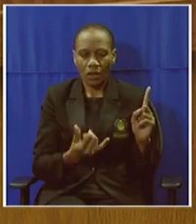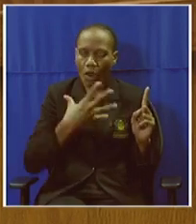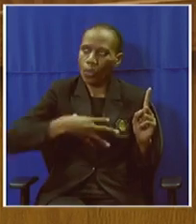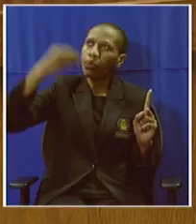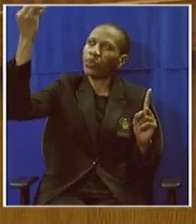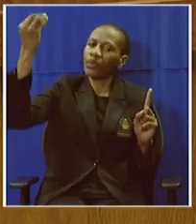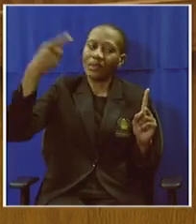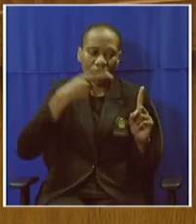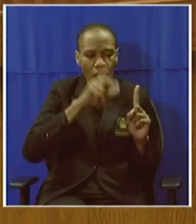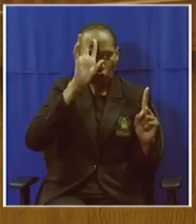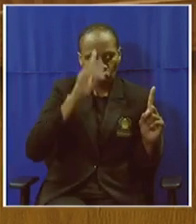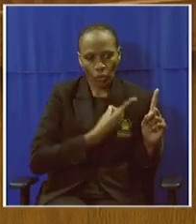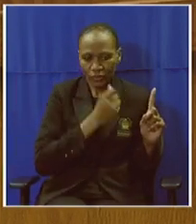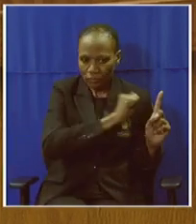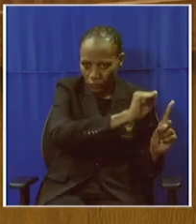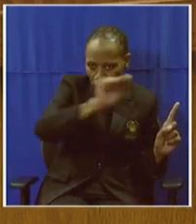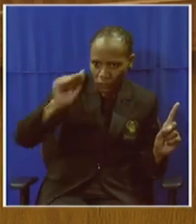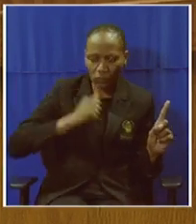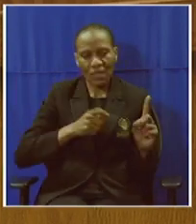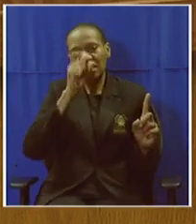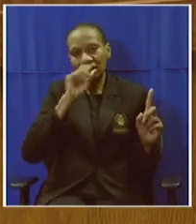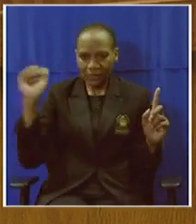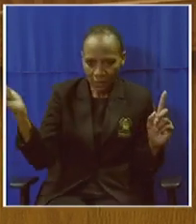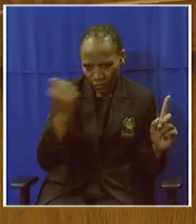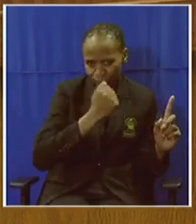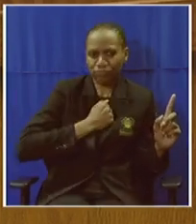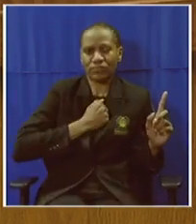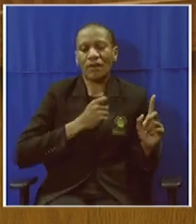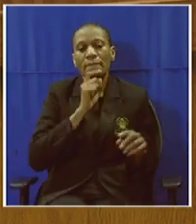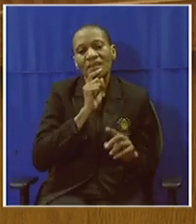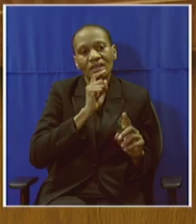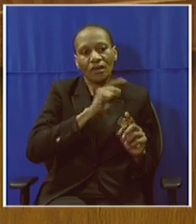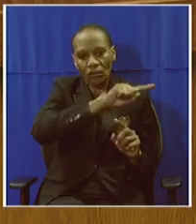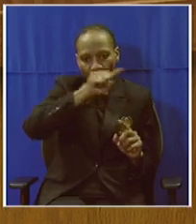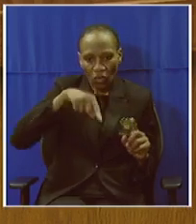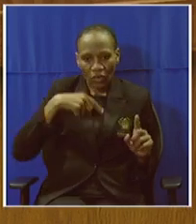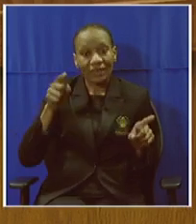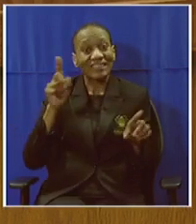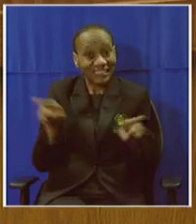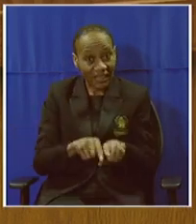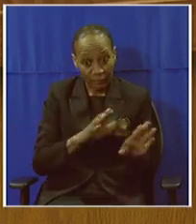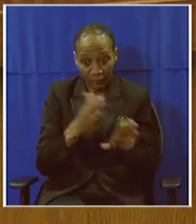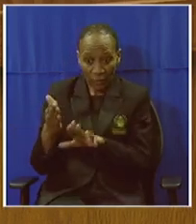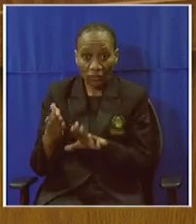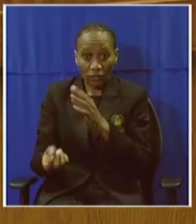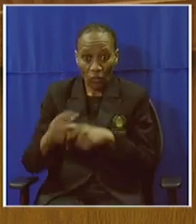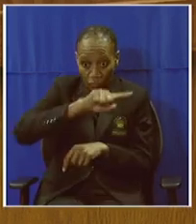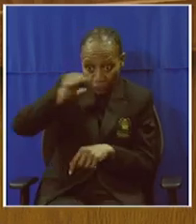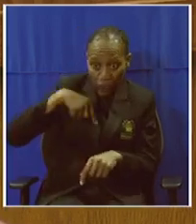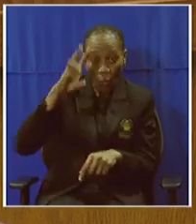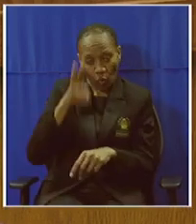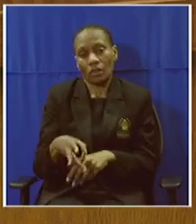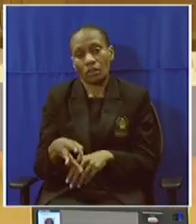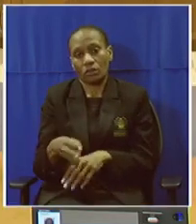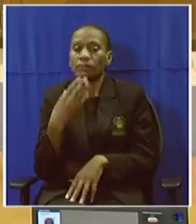was our daughter, she was our sister, and together with her, we shall go one day. Thank you very much. Thank you